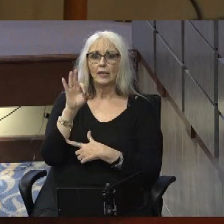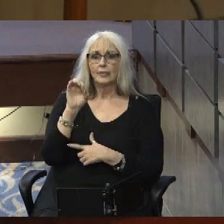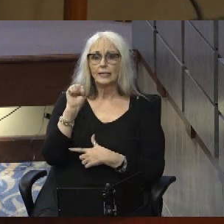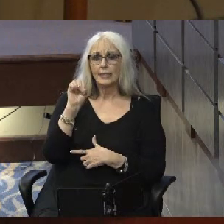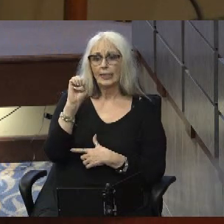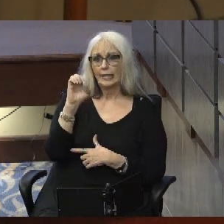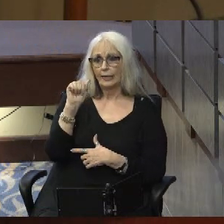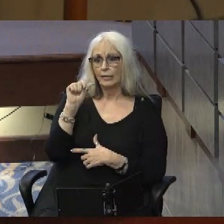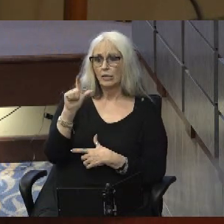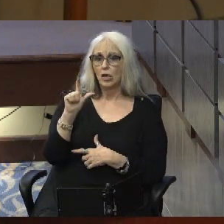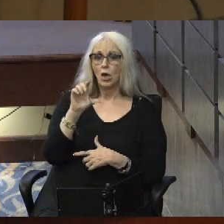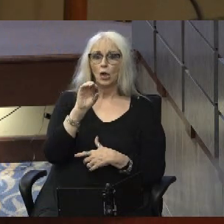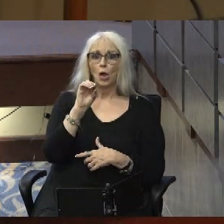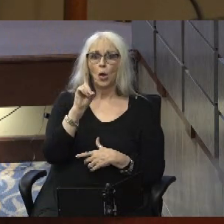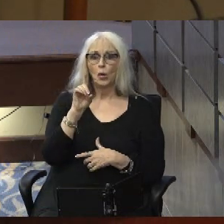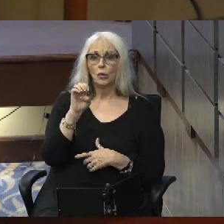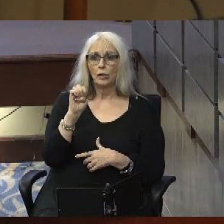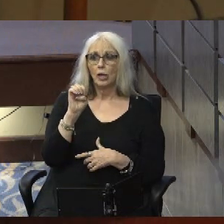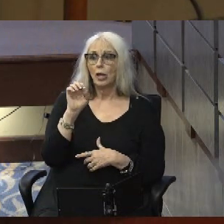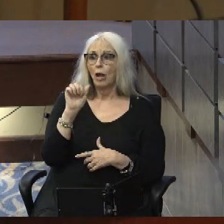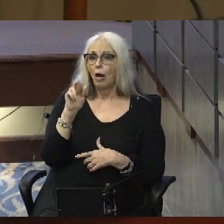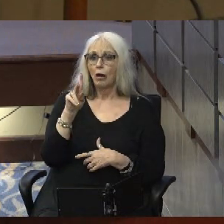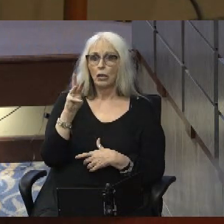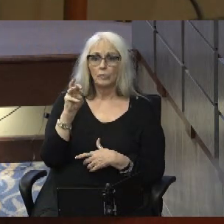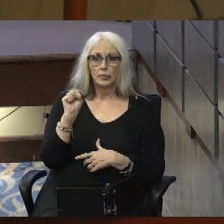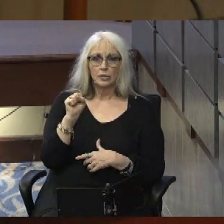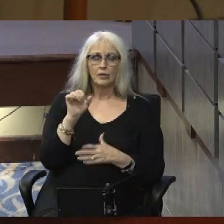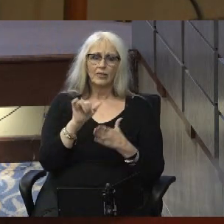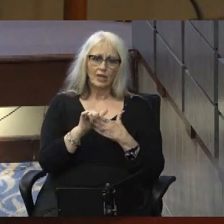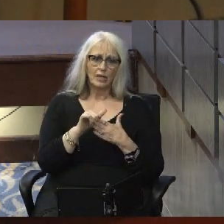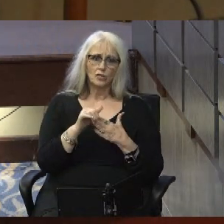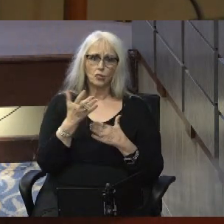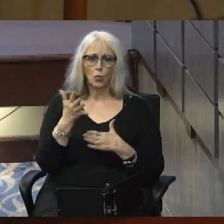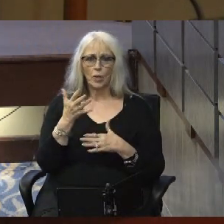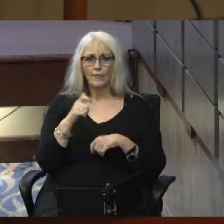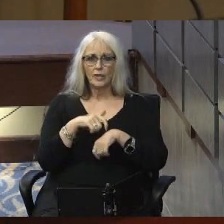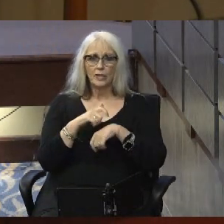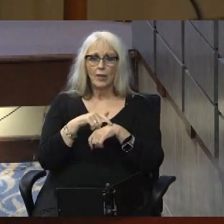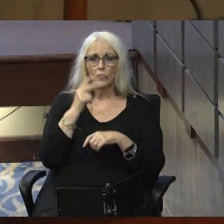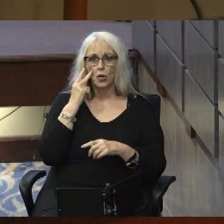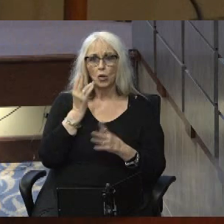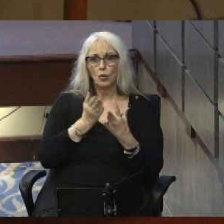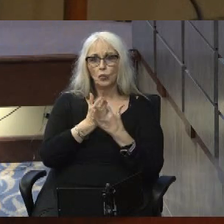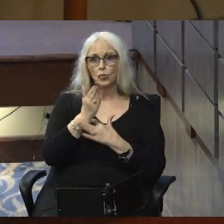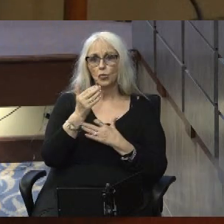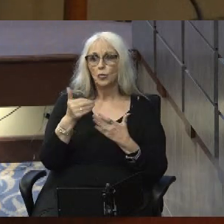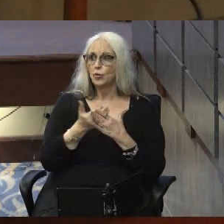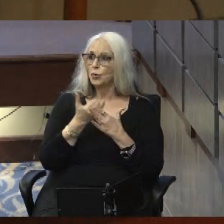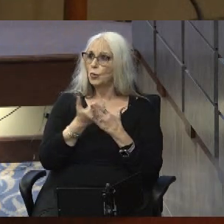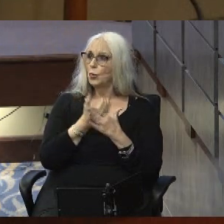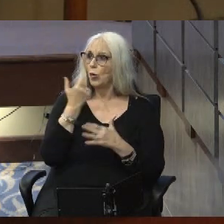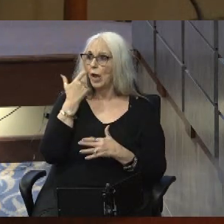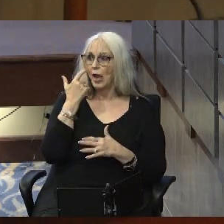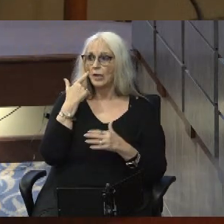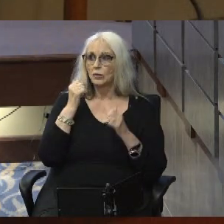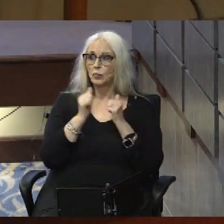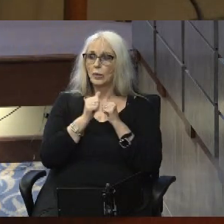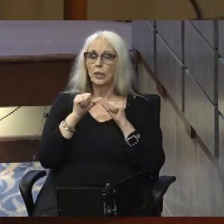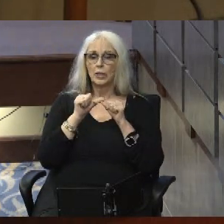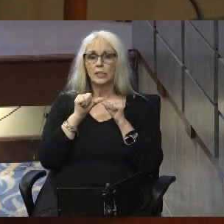of arms in looking at this. I think this might be a time to just kind of look at that through new eyes and with the